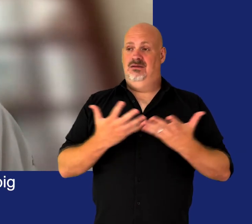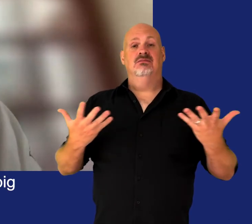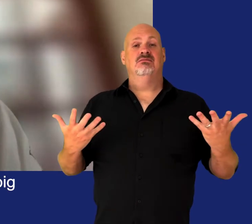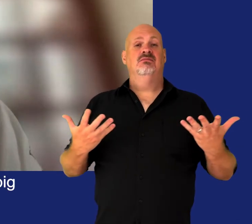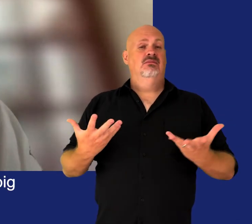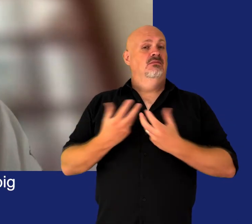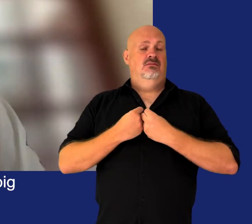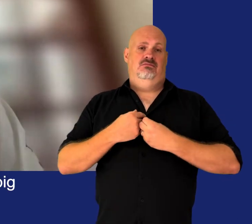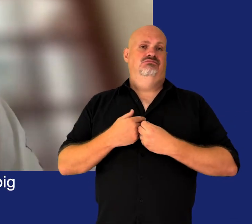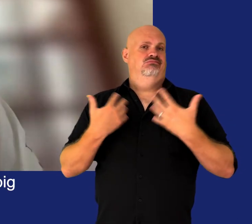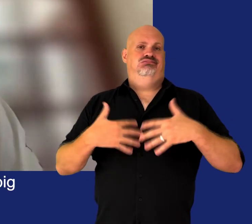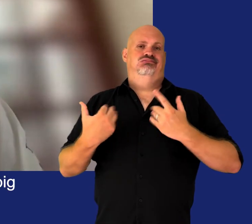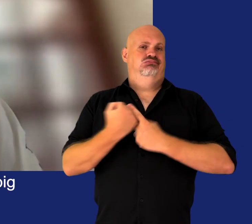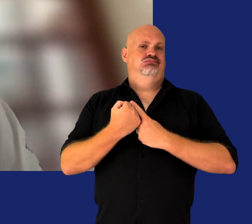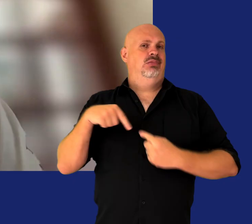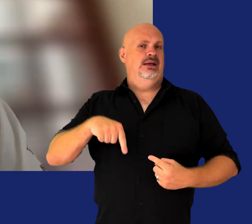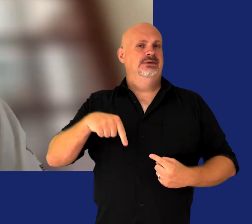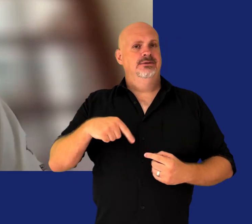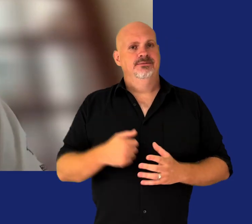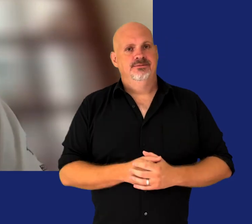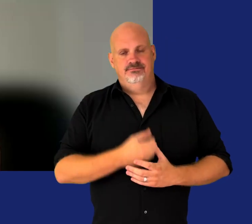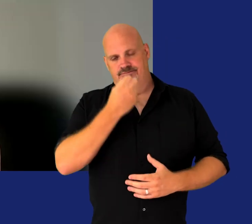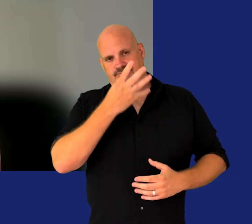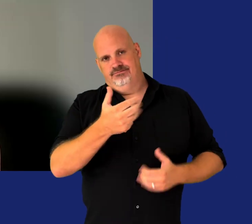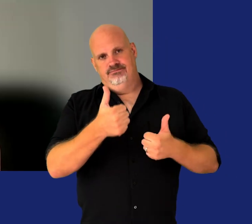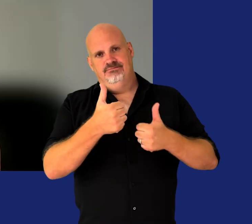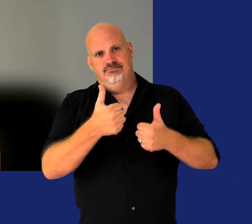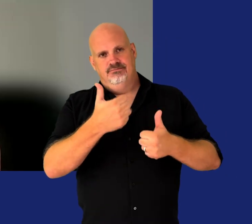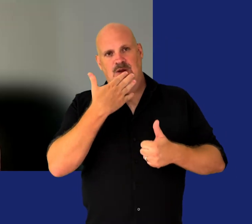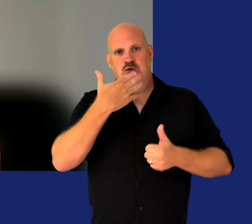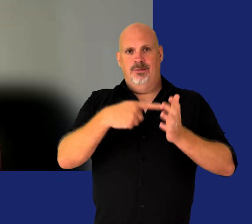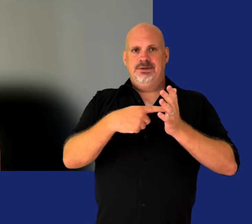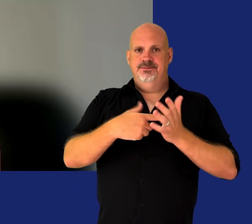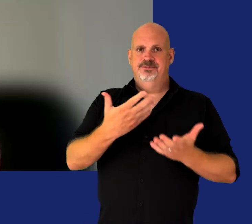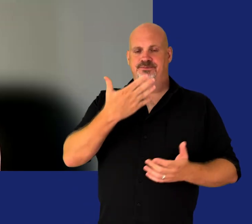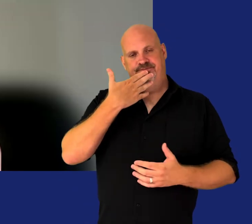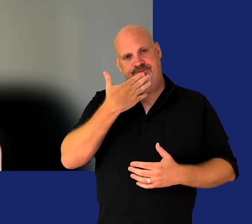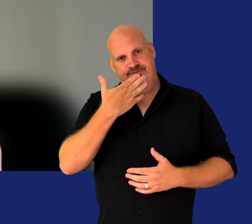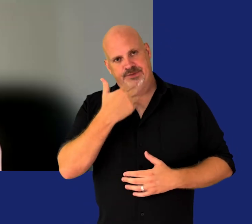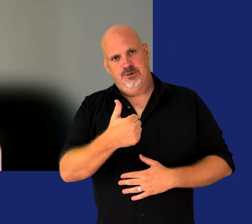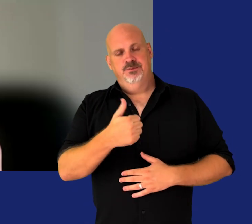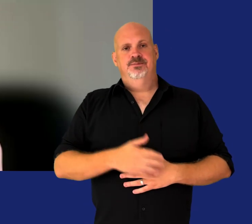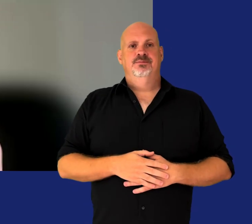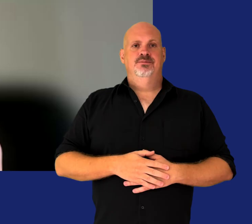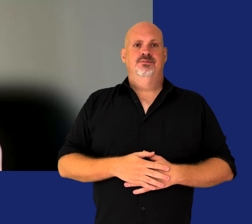whole big difference to it all for me. Lovely. Thank you, Thomas. Thanks, Catherine.